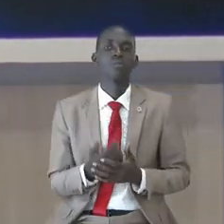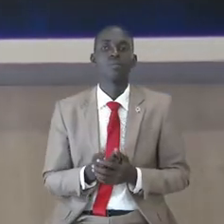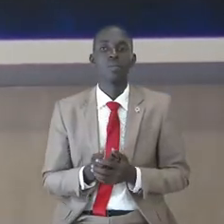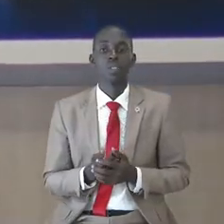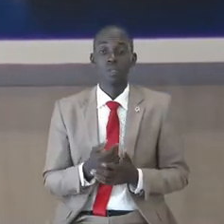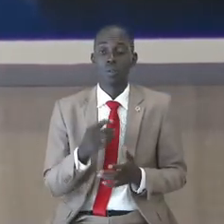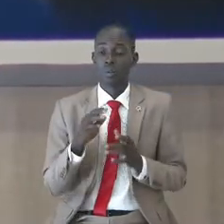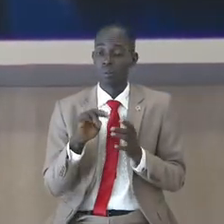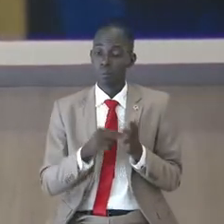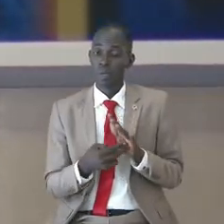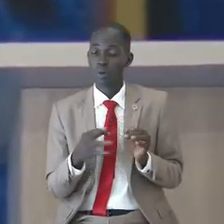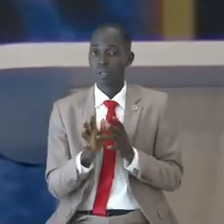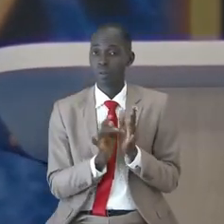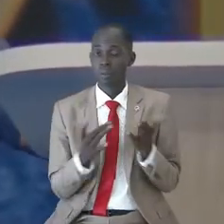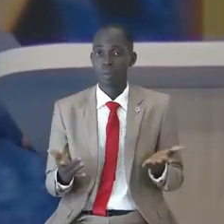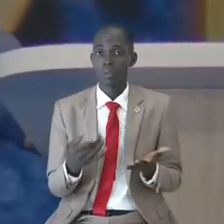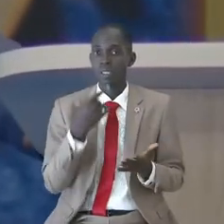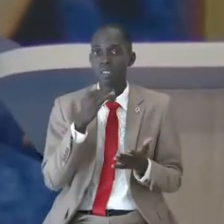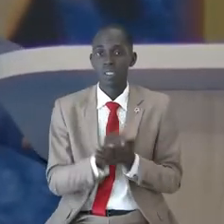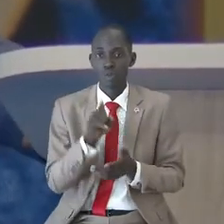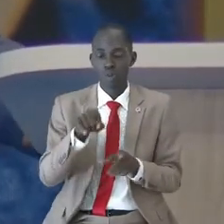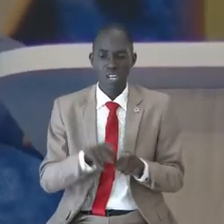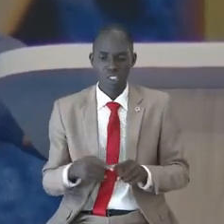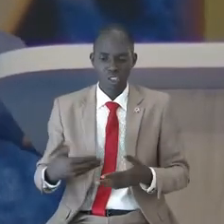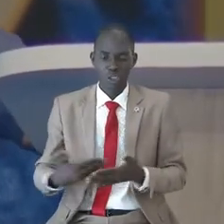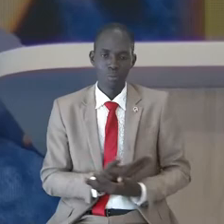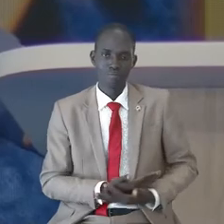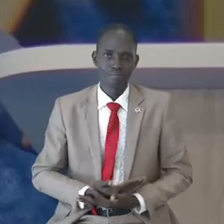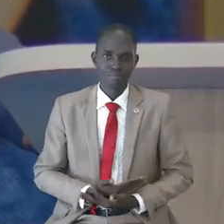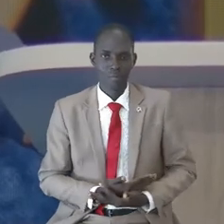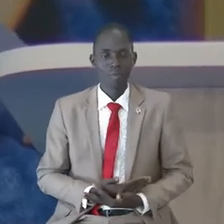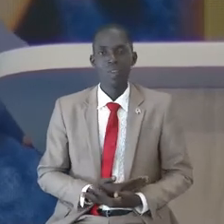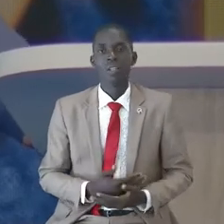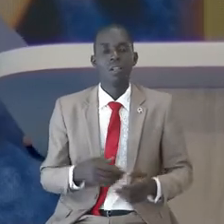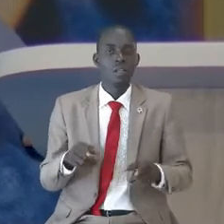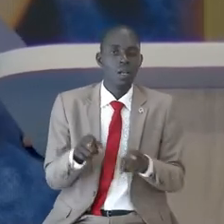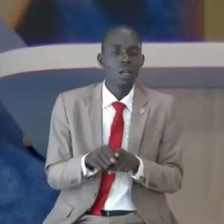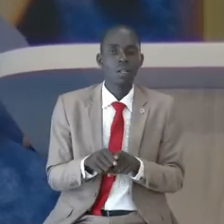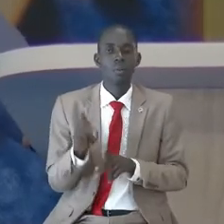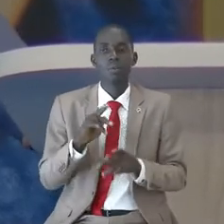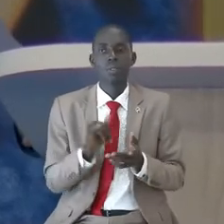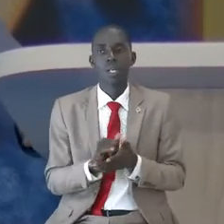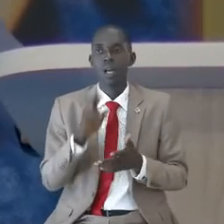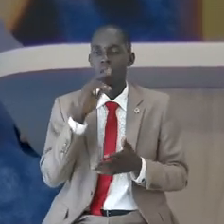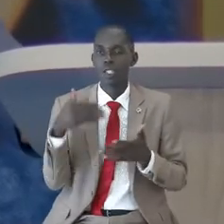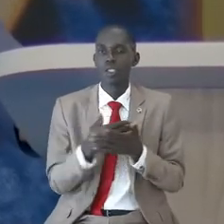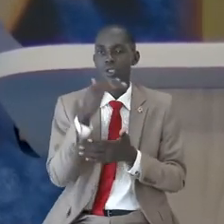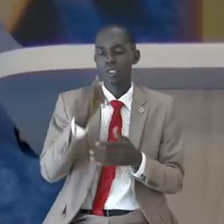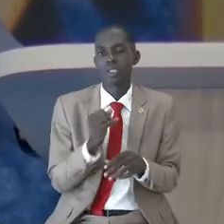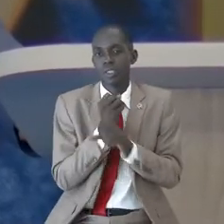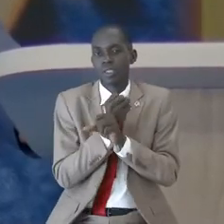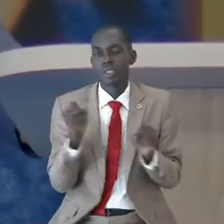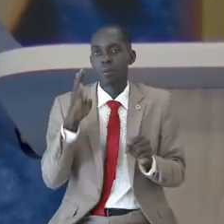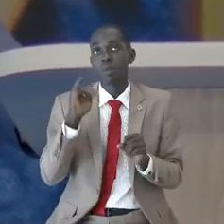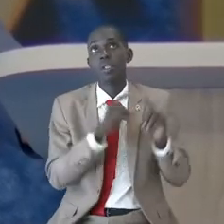as a newborn babe, or those who have been converts to the Lord, disciples of the Lord